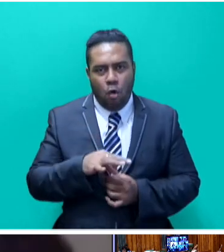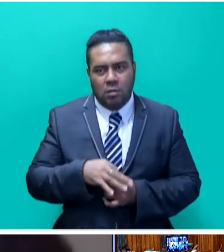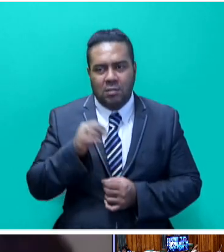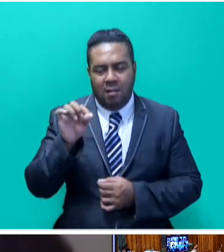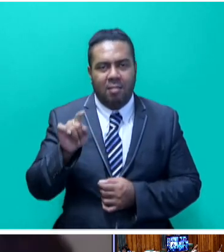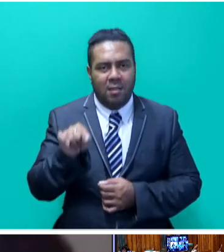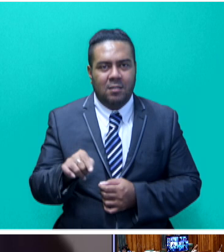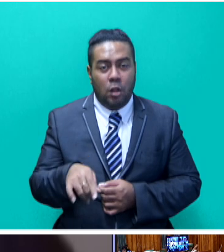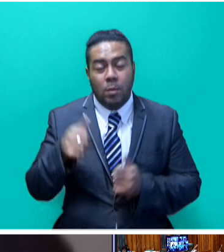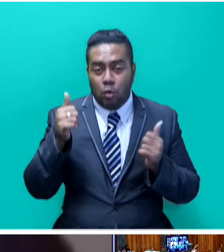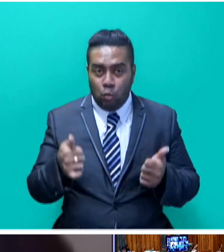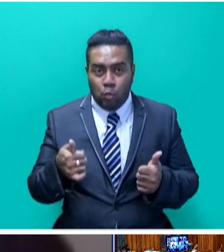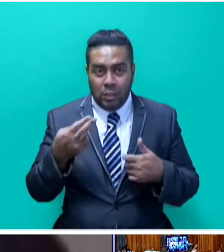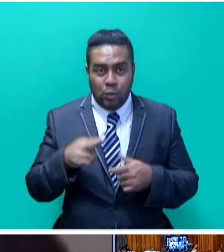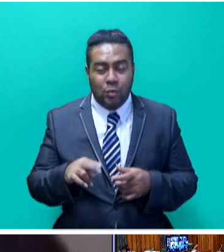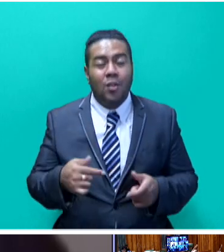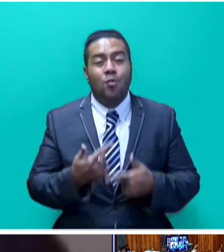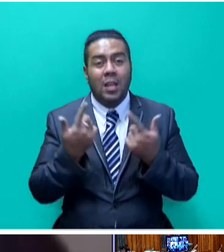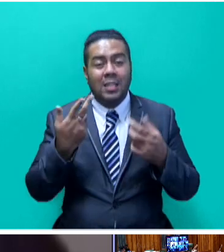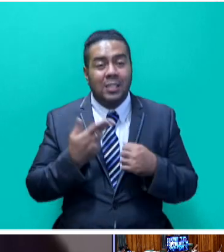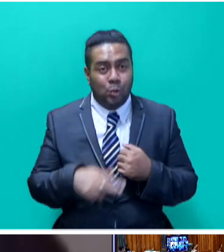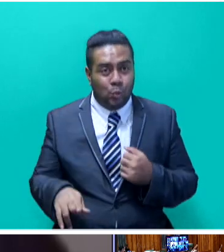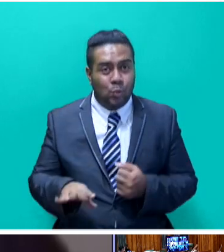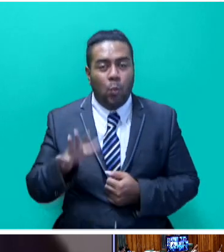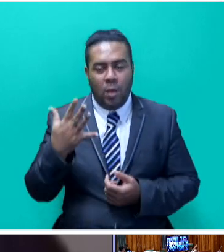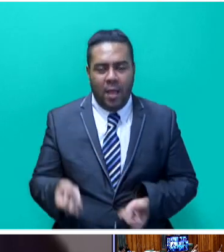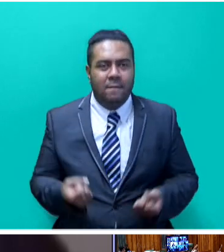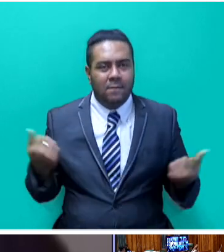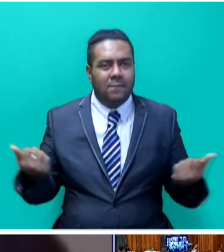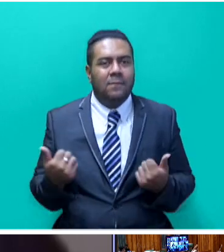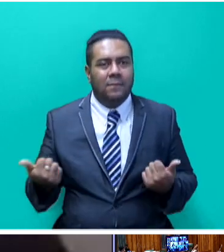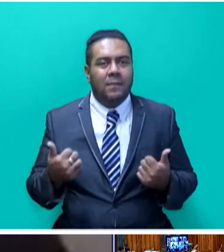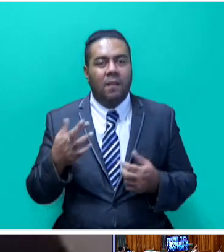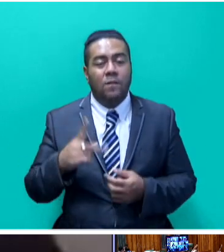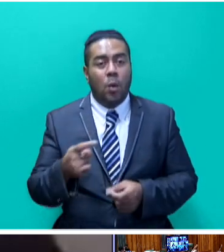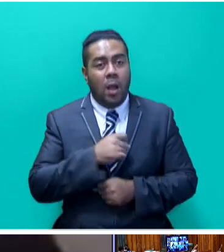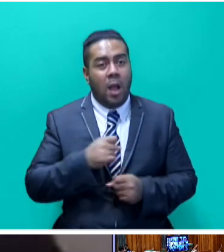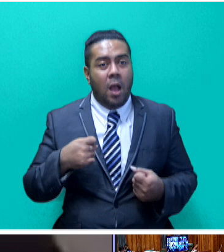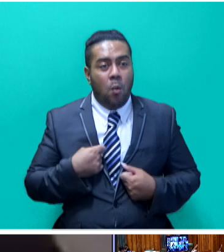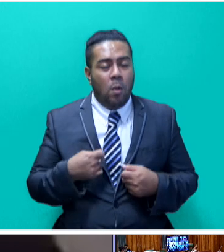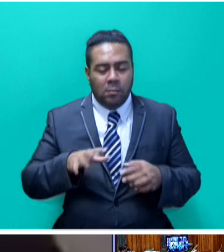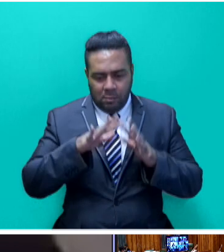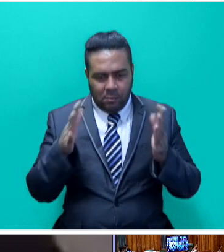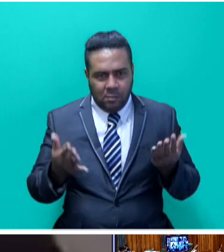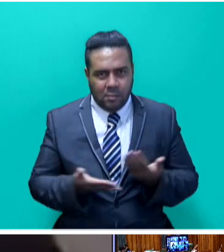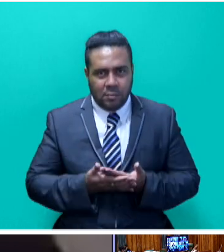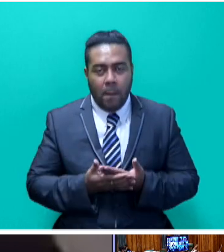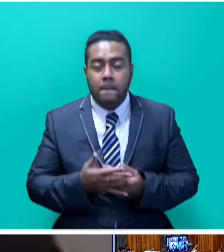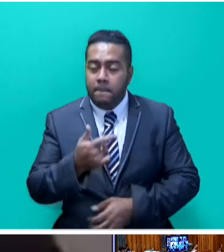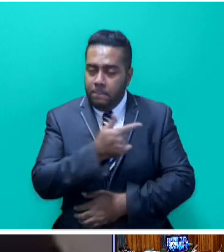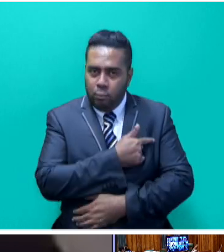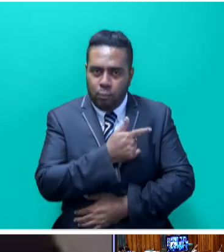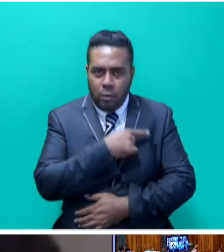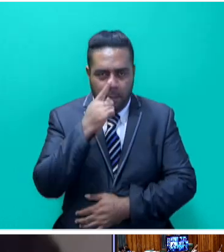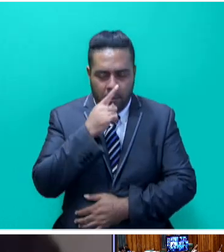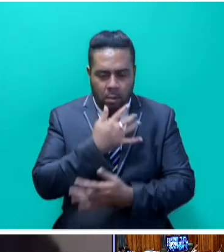the good news, the great news is that we have enough vaccines for our entire eligible population.